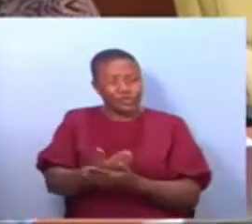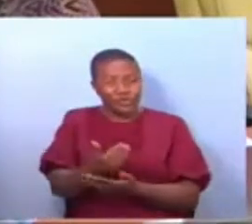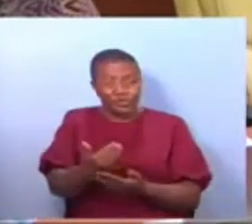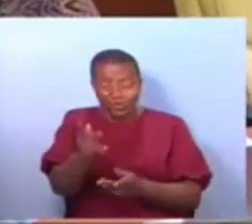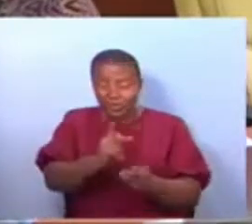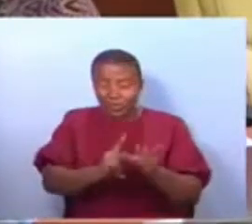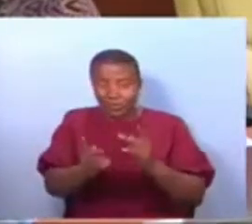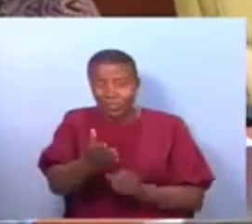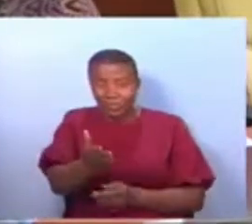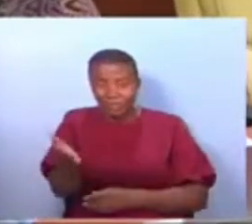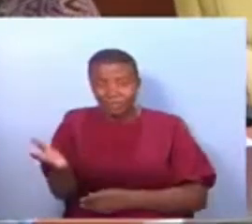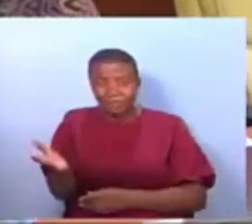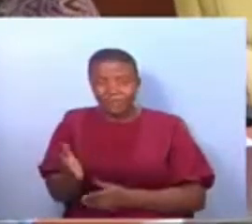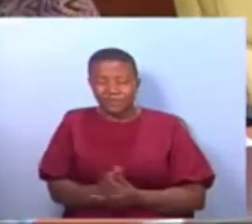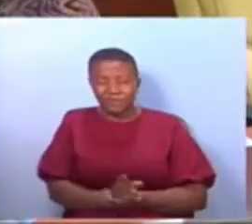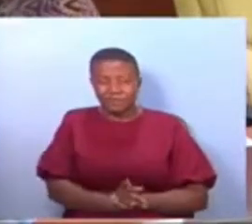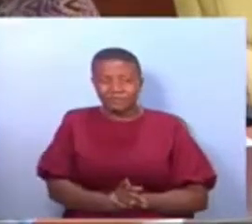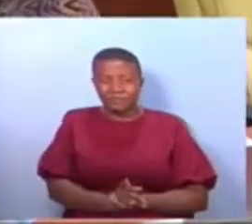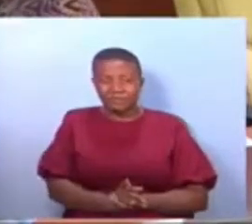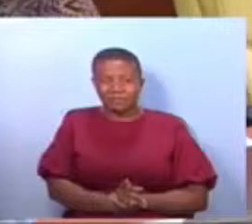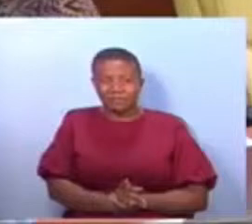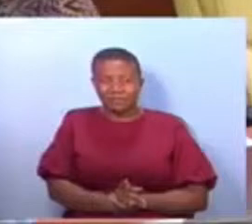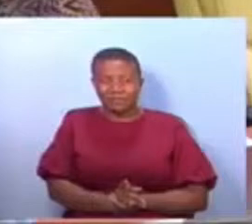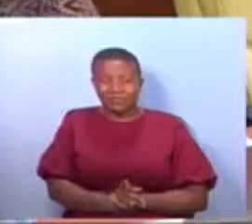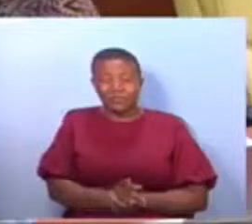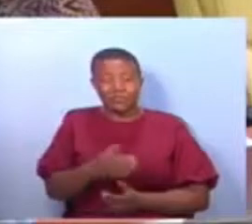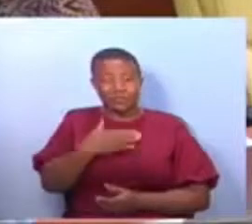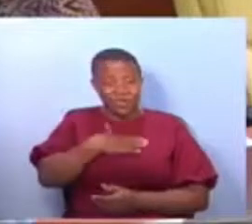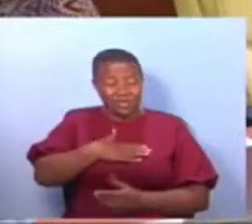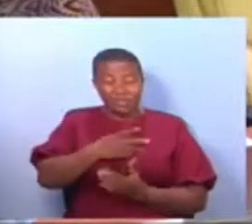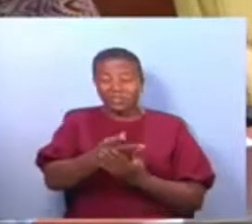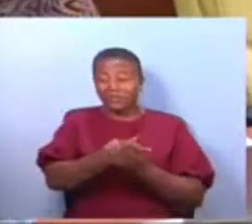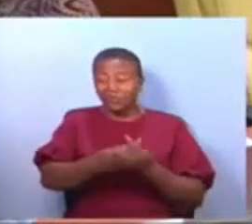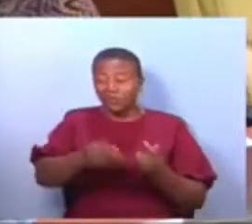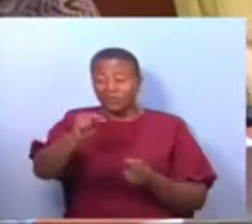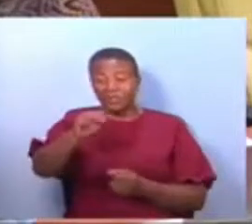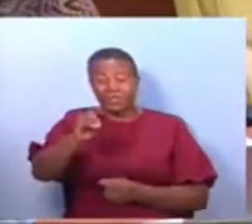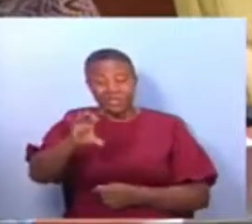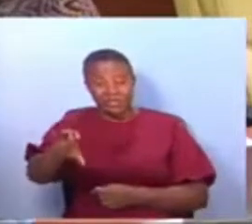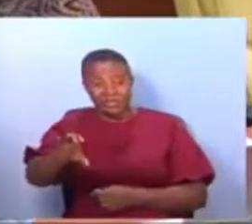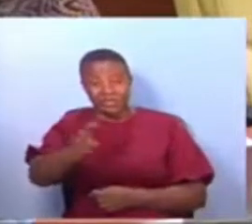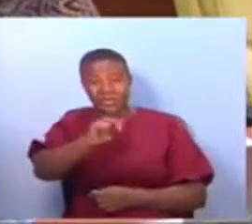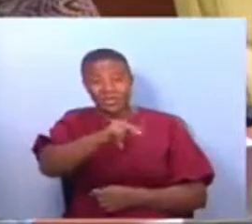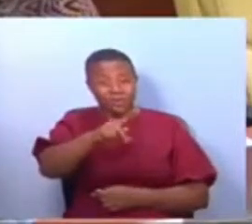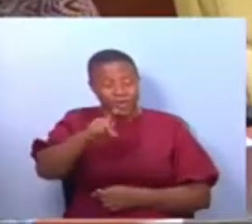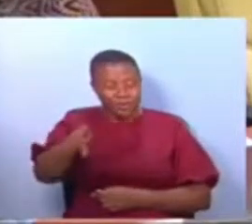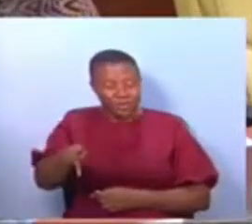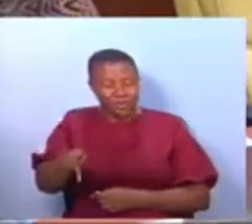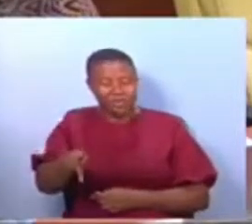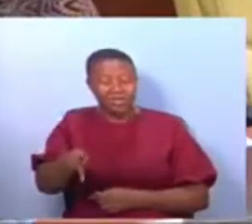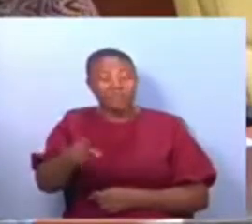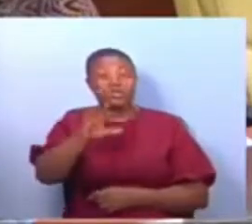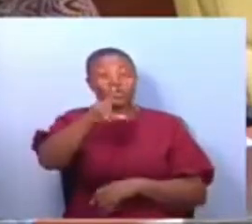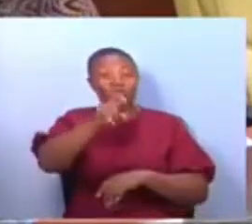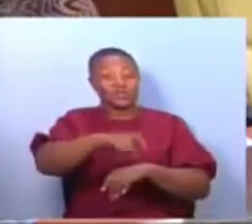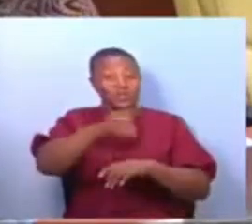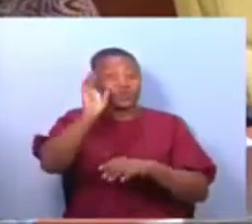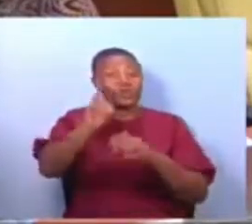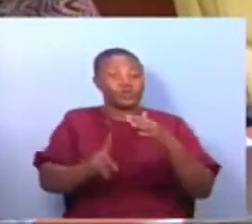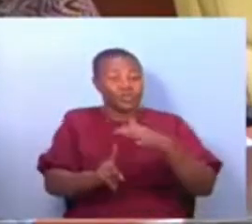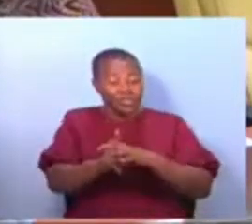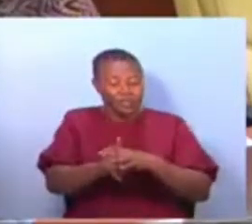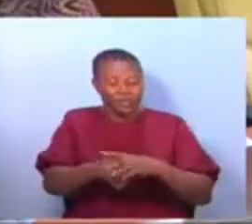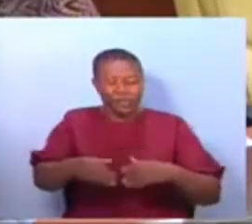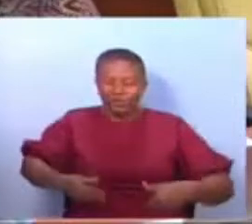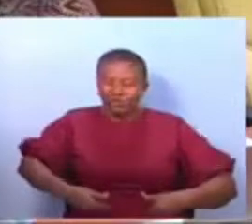this side and behind me, your day will come. He was a young man who could not be recognized, and he